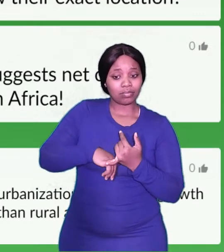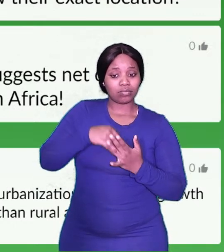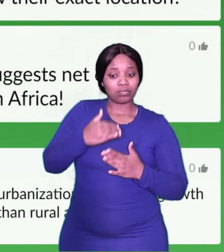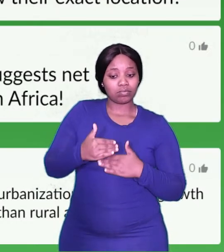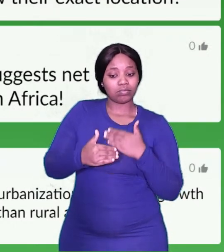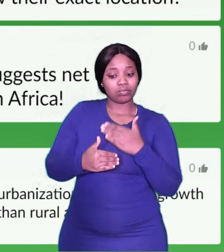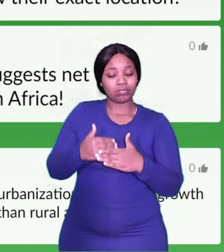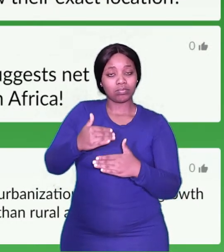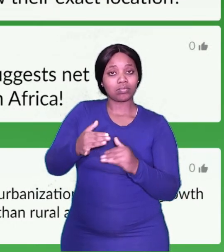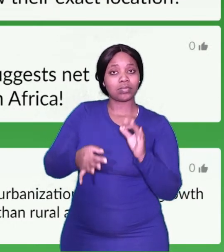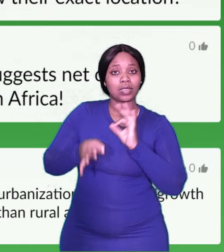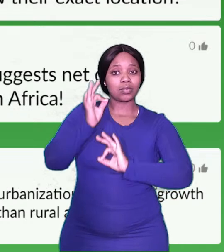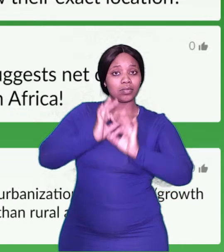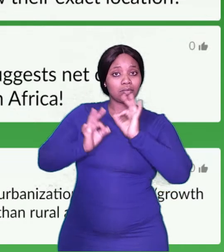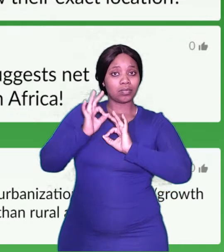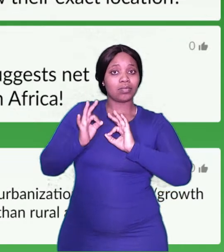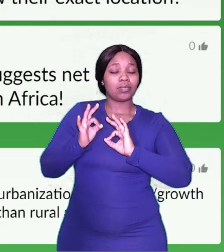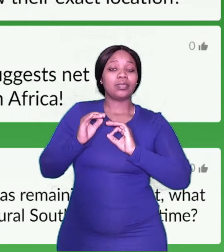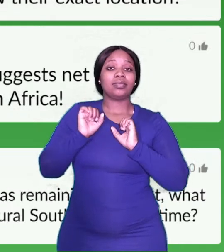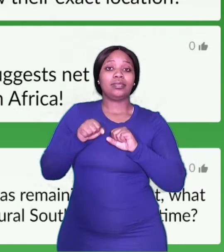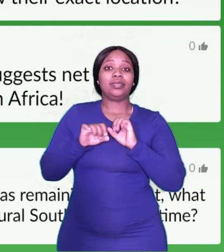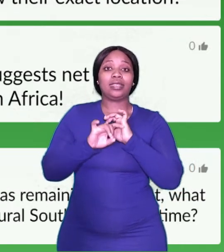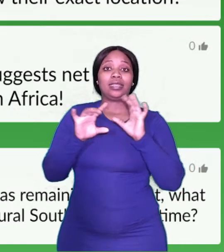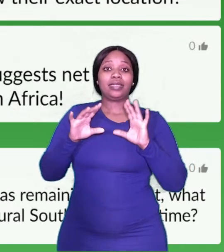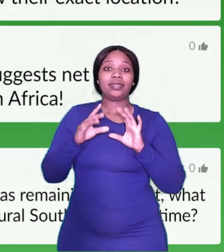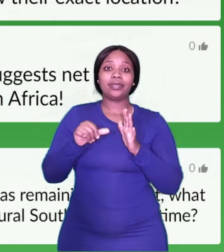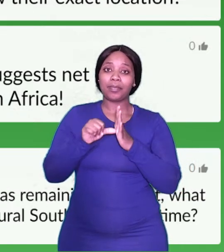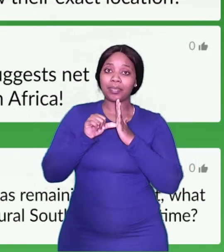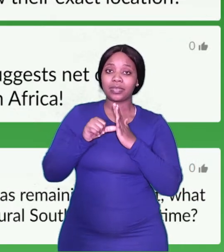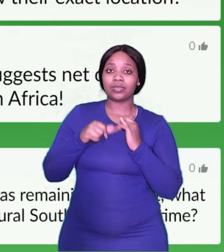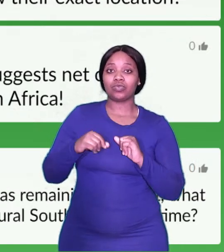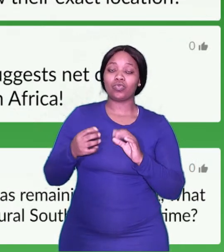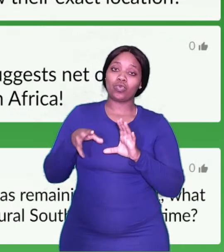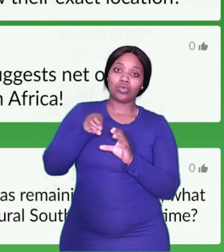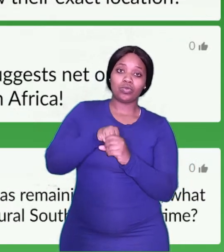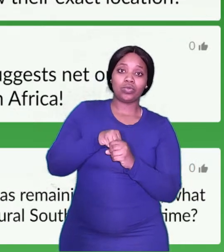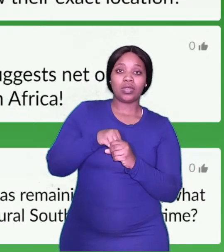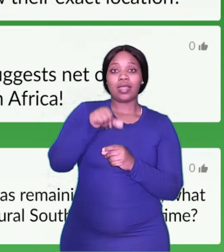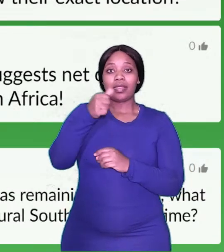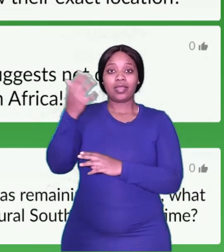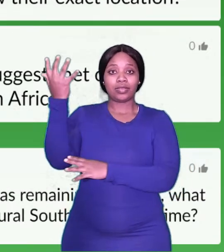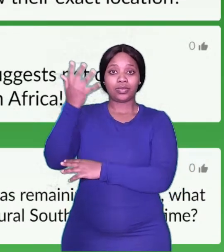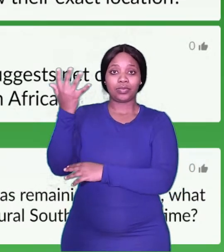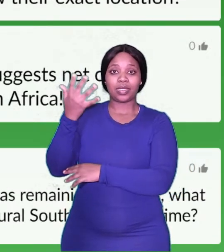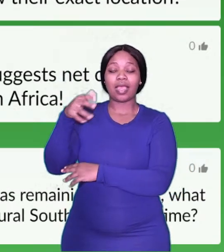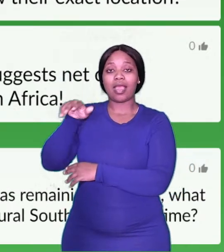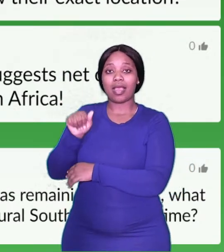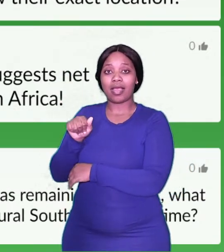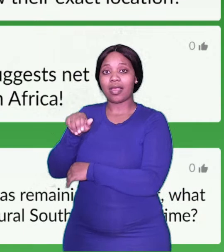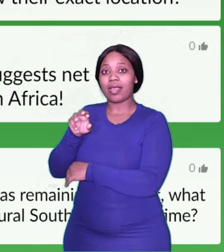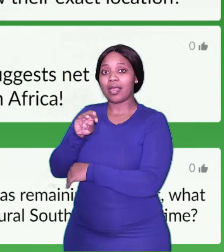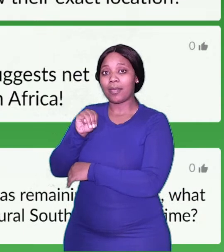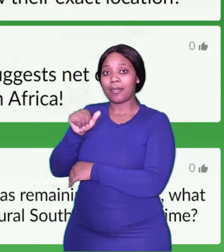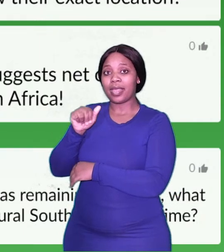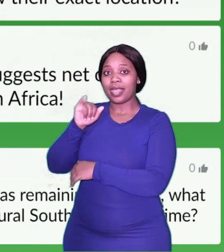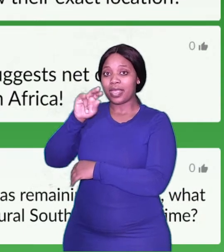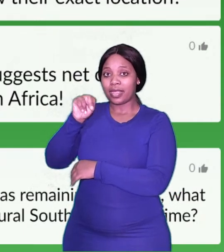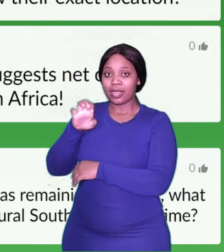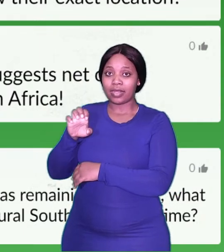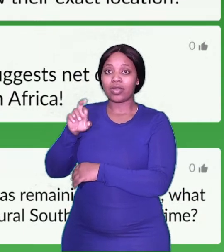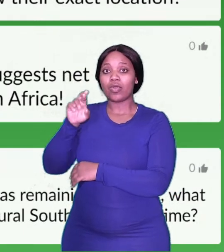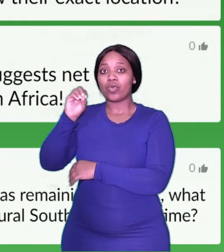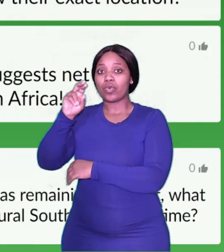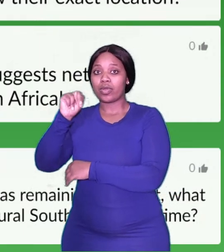useful contribution. We will move to our next speaker, which is Emmanuel Mbuyiso, who is a